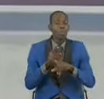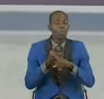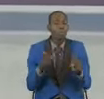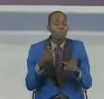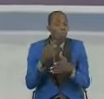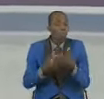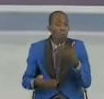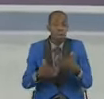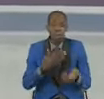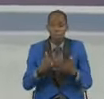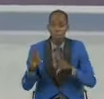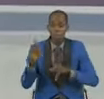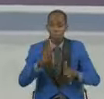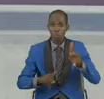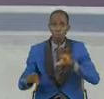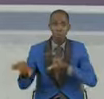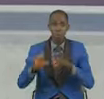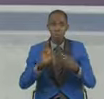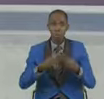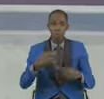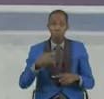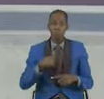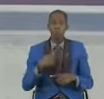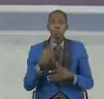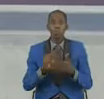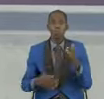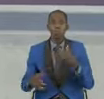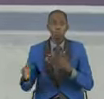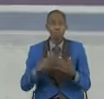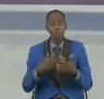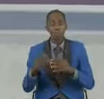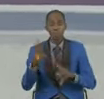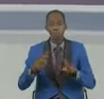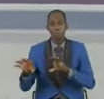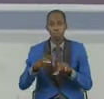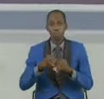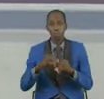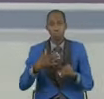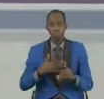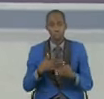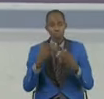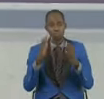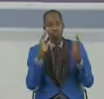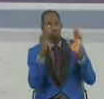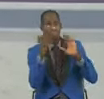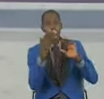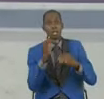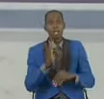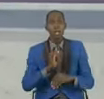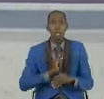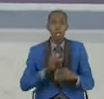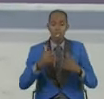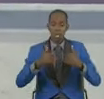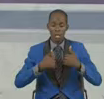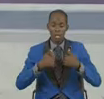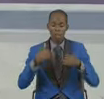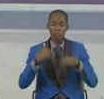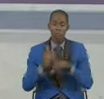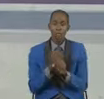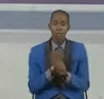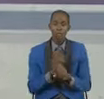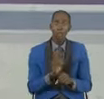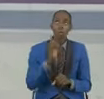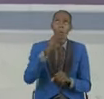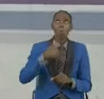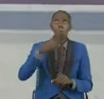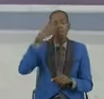me, whatever people do in my presence, I've made up my mind, I will